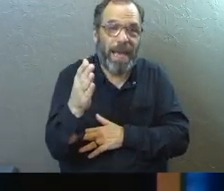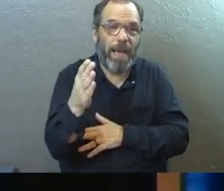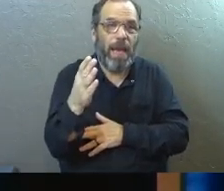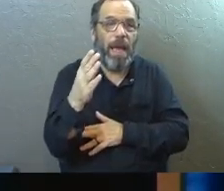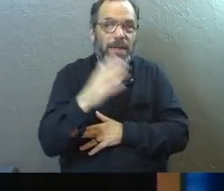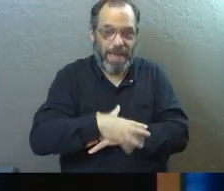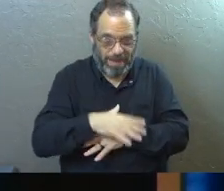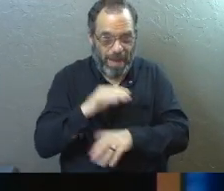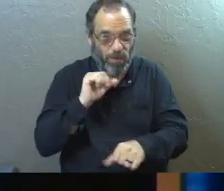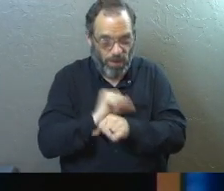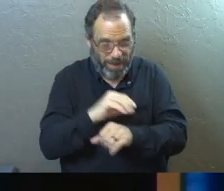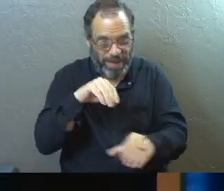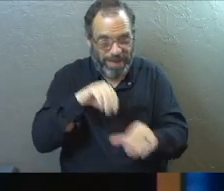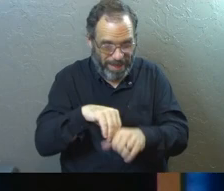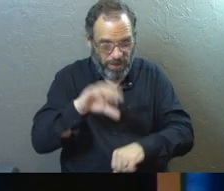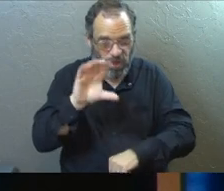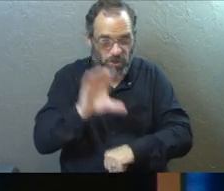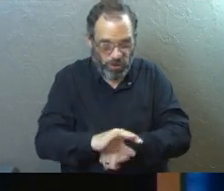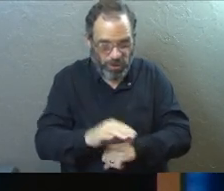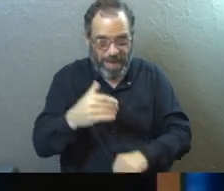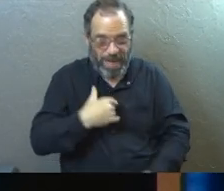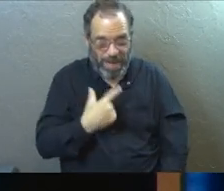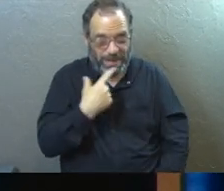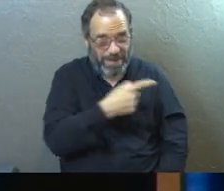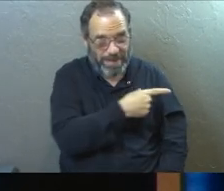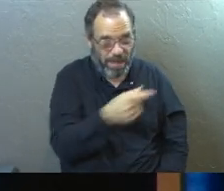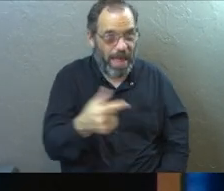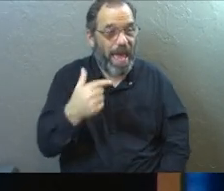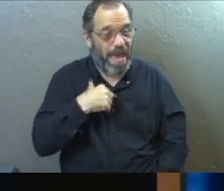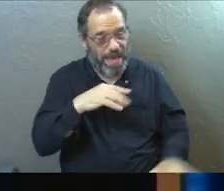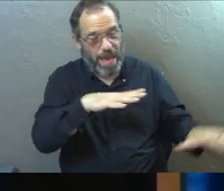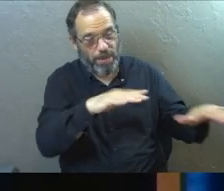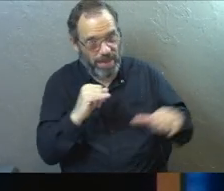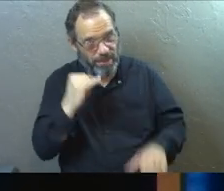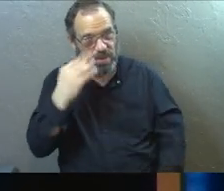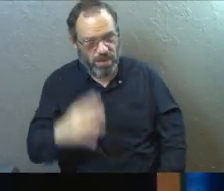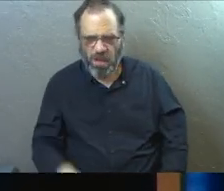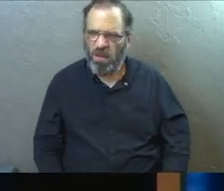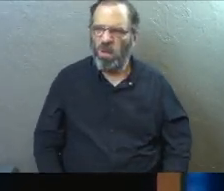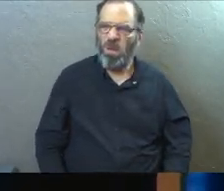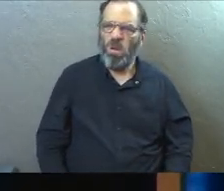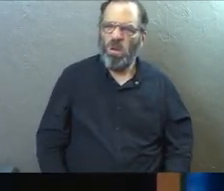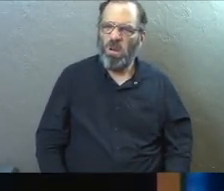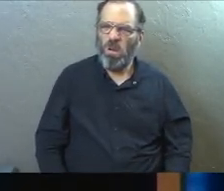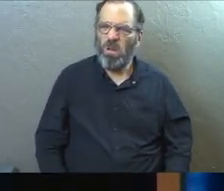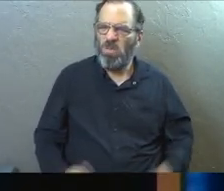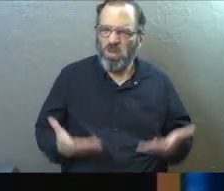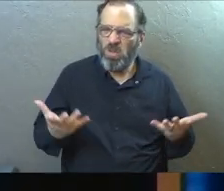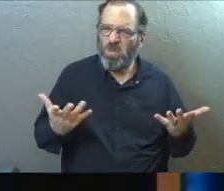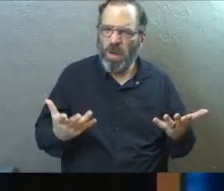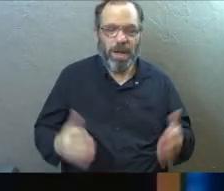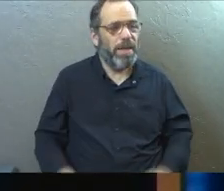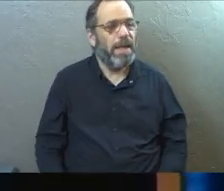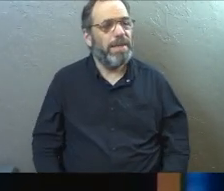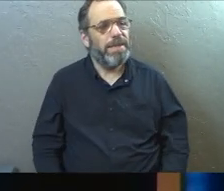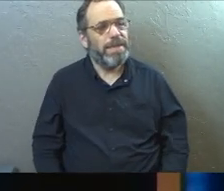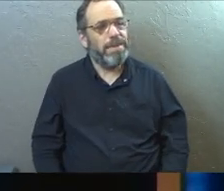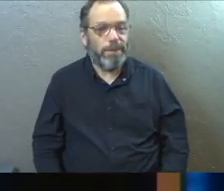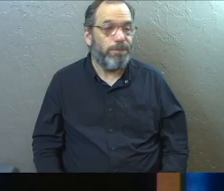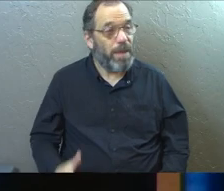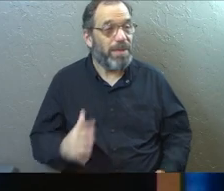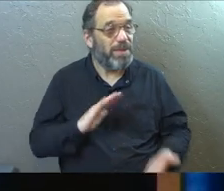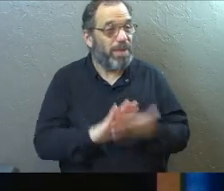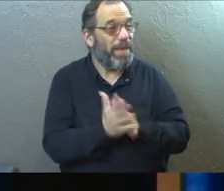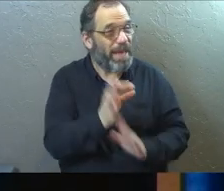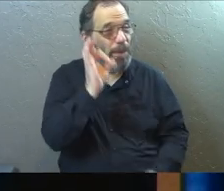where I was going to be back here working at church, and I was going to have to tell all of them, hey, I'm leaving this job, and they were going to ask to go do what, and I was going to have to